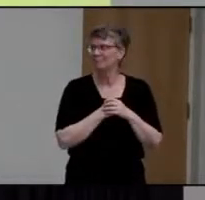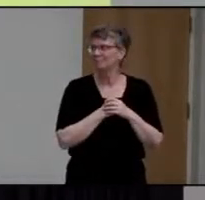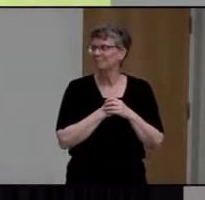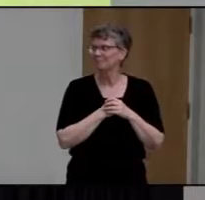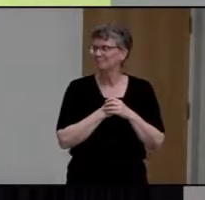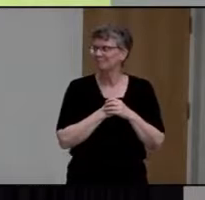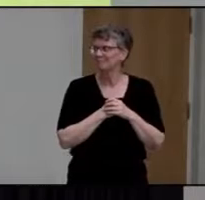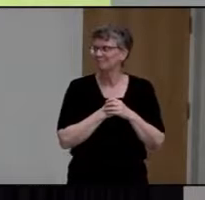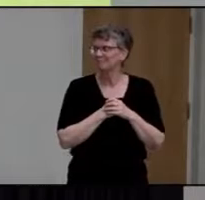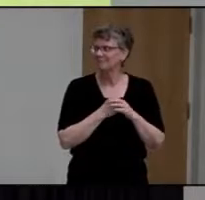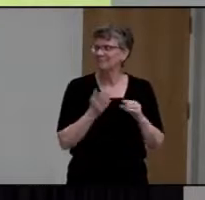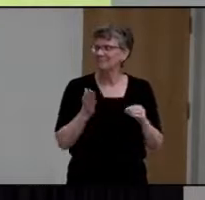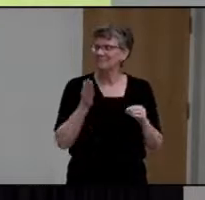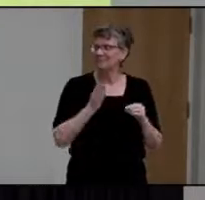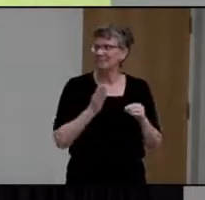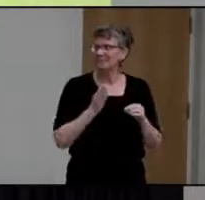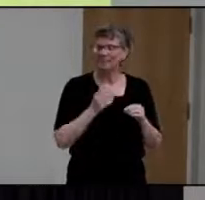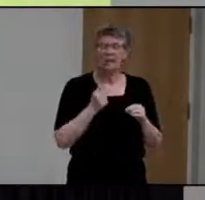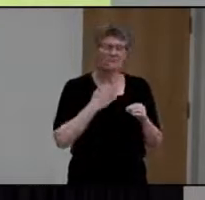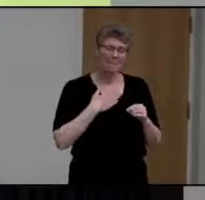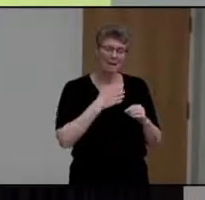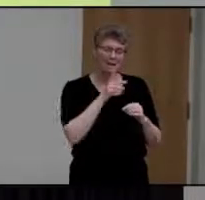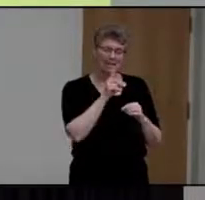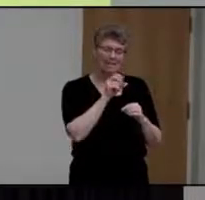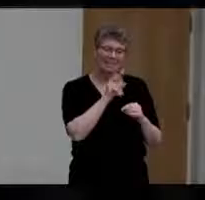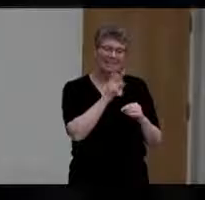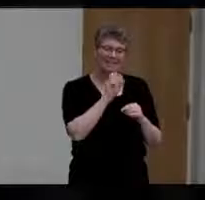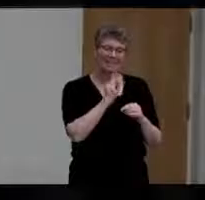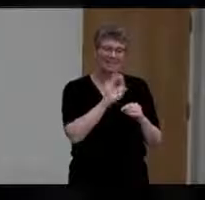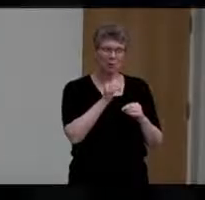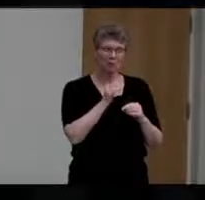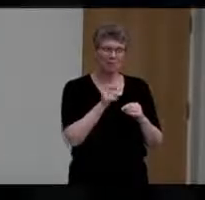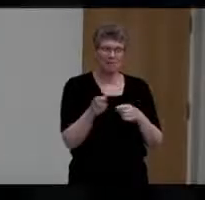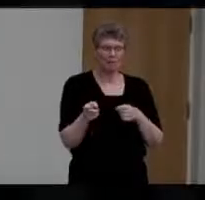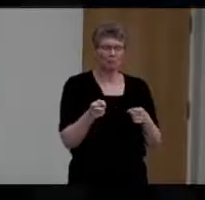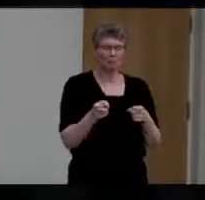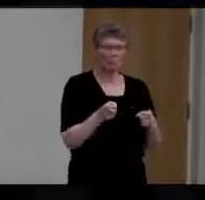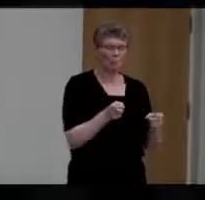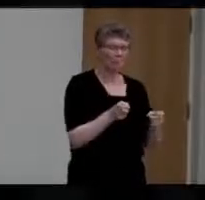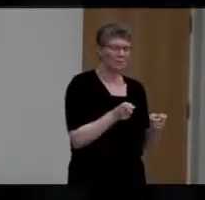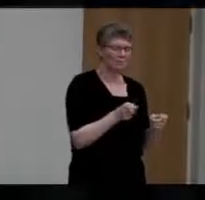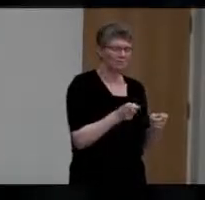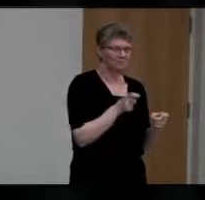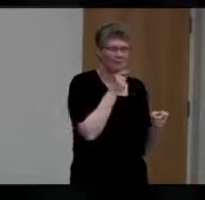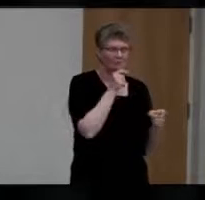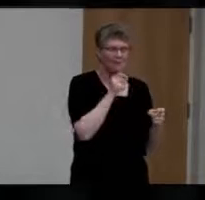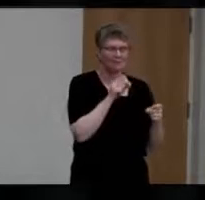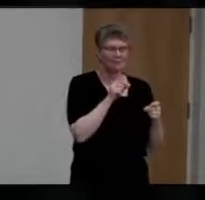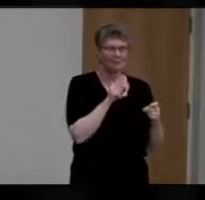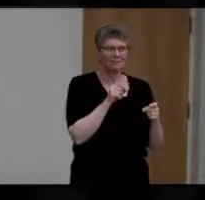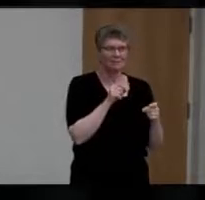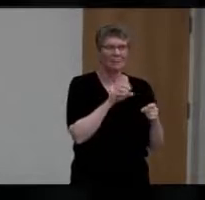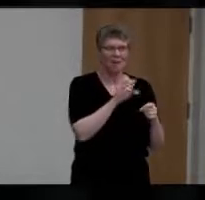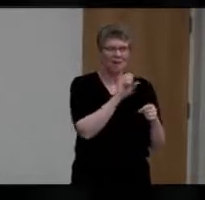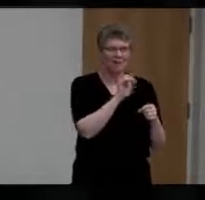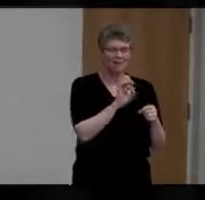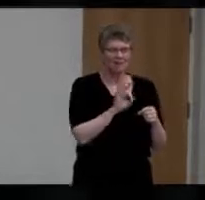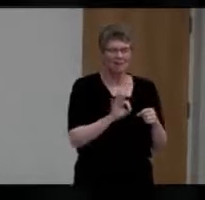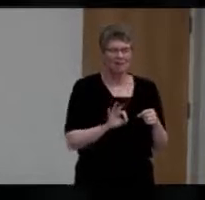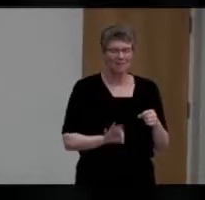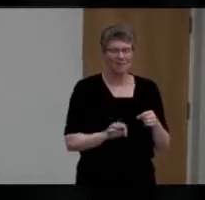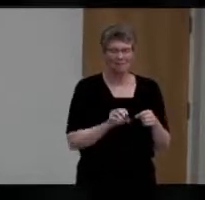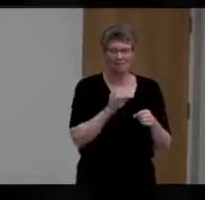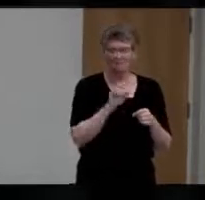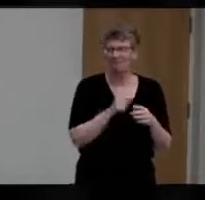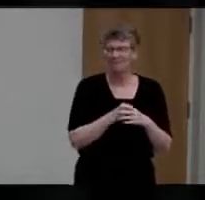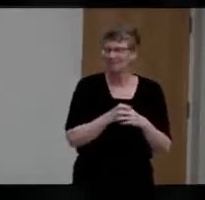personally, I'm pretty locked down with all my devices. But when it comes to healthcare, it's risk and reward, and